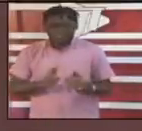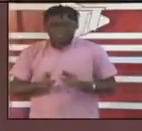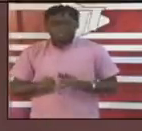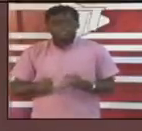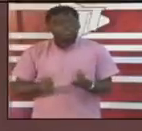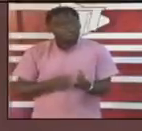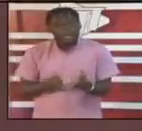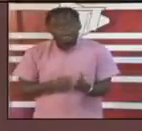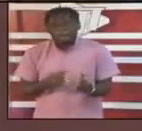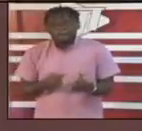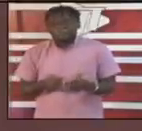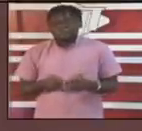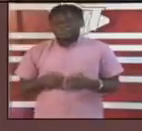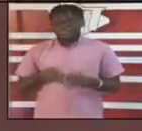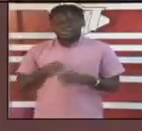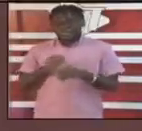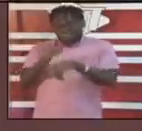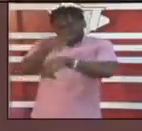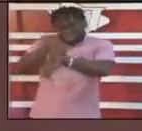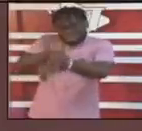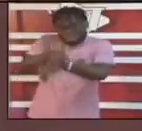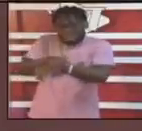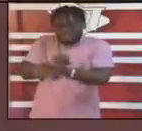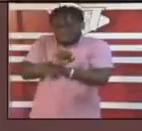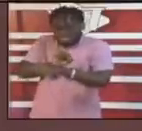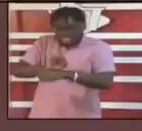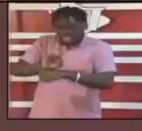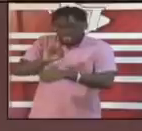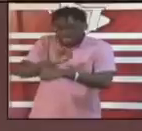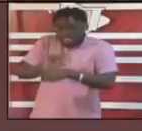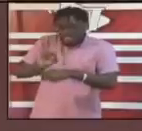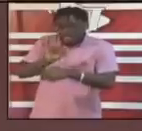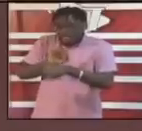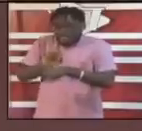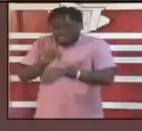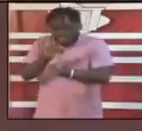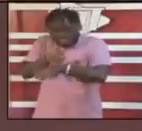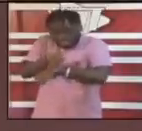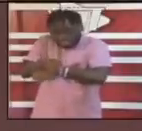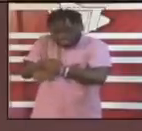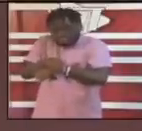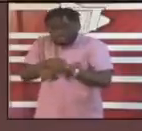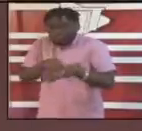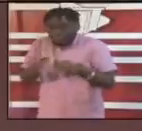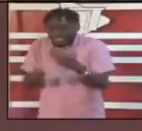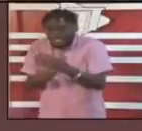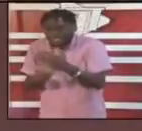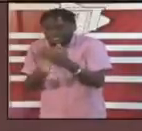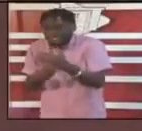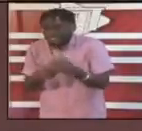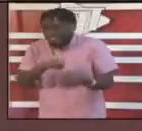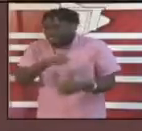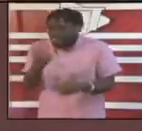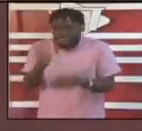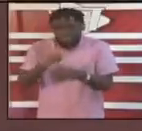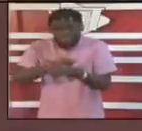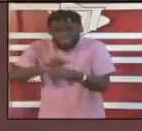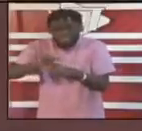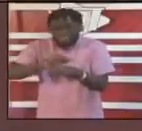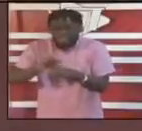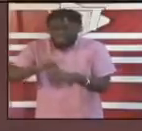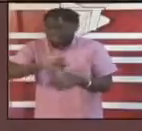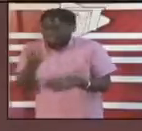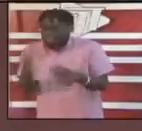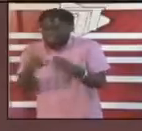assignments and extra lessons. So be their #1 supporter.